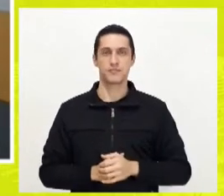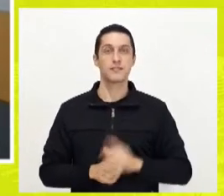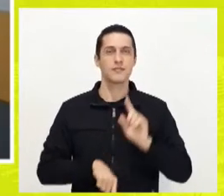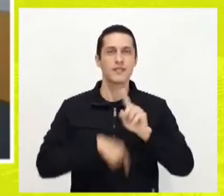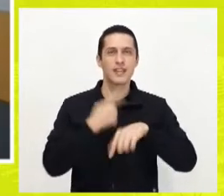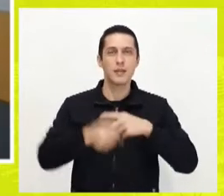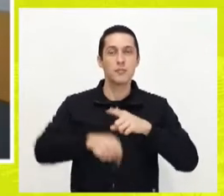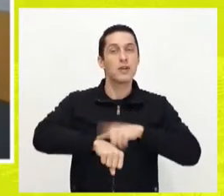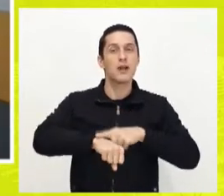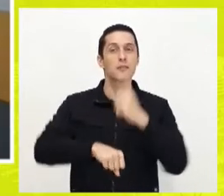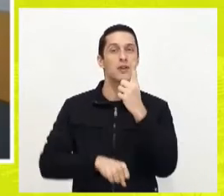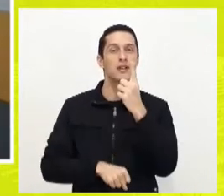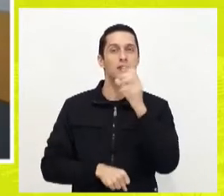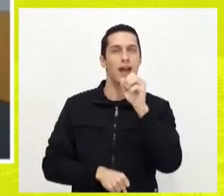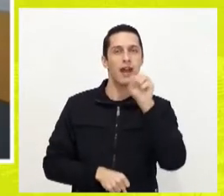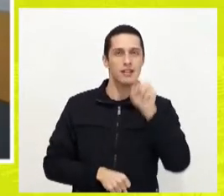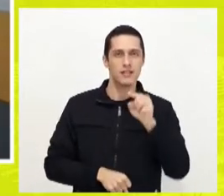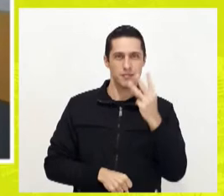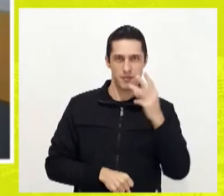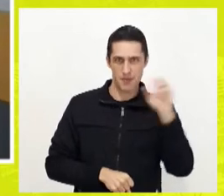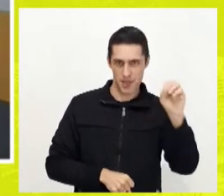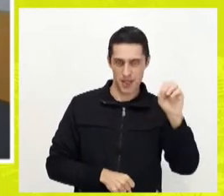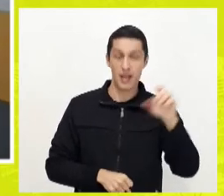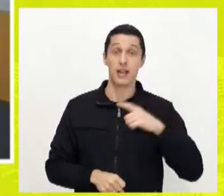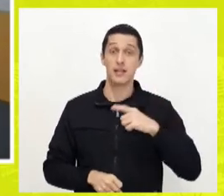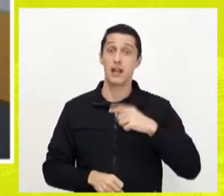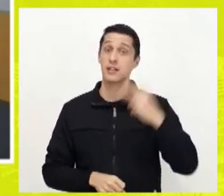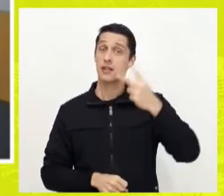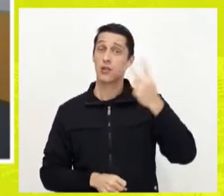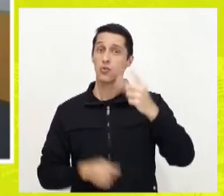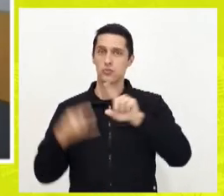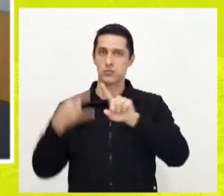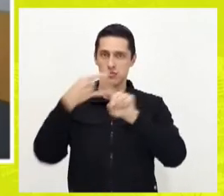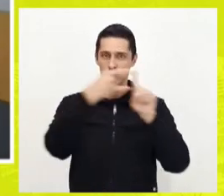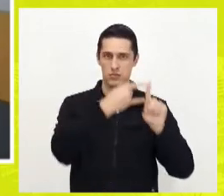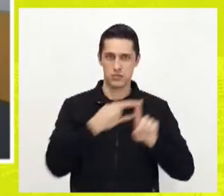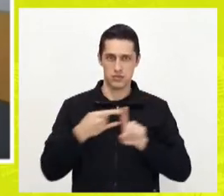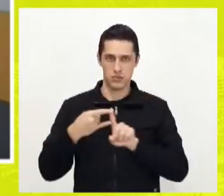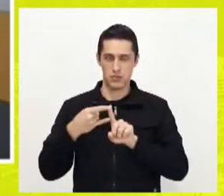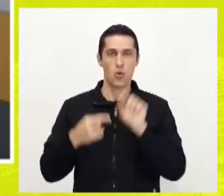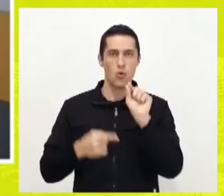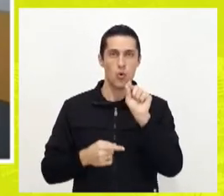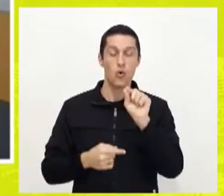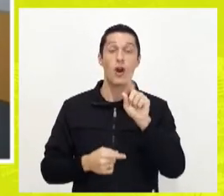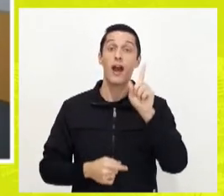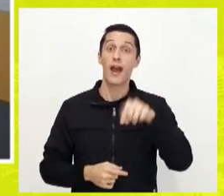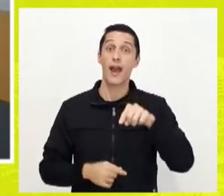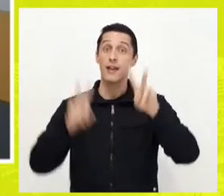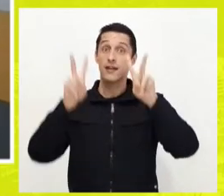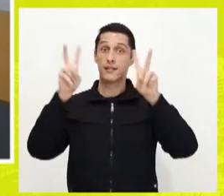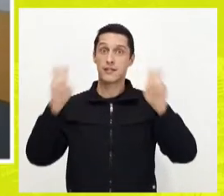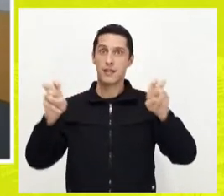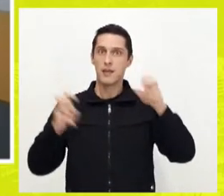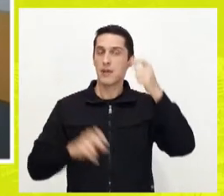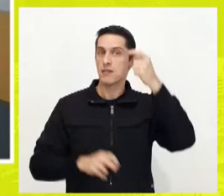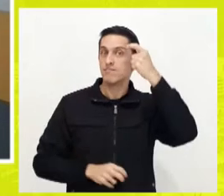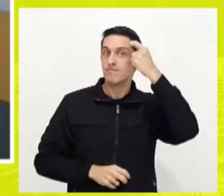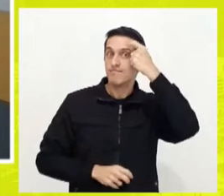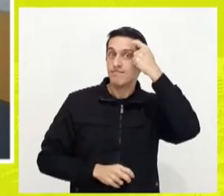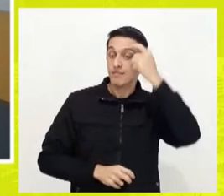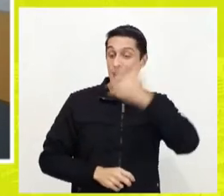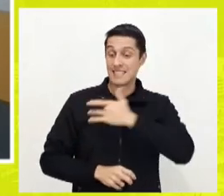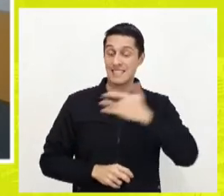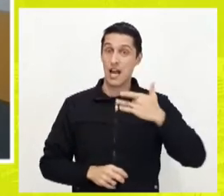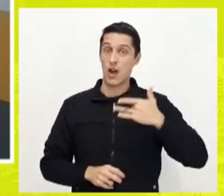to have a second panel the second panel is going to talk about a really important issue which is the mental health of